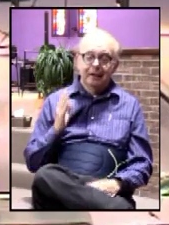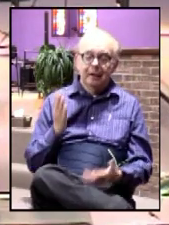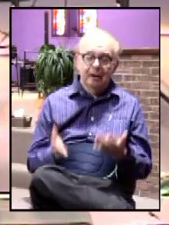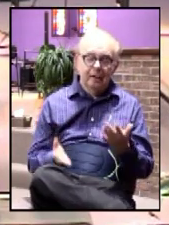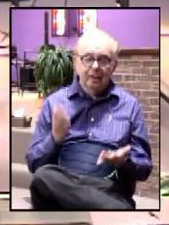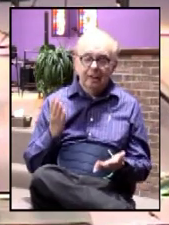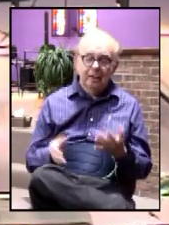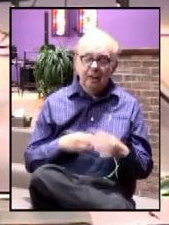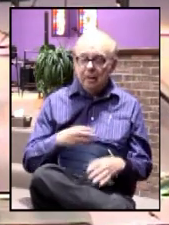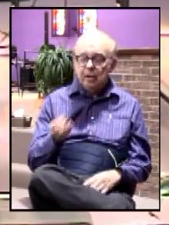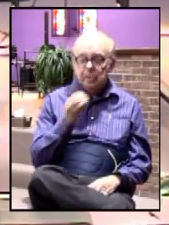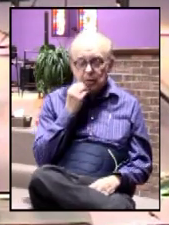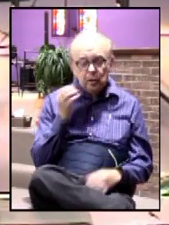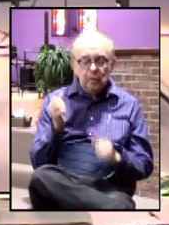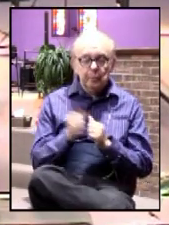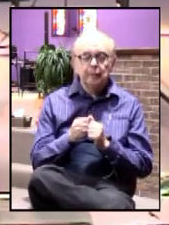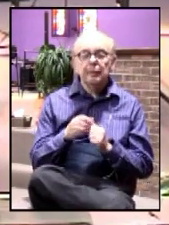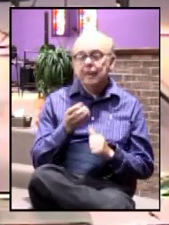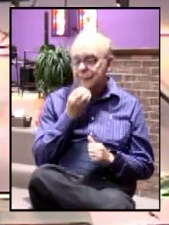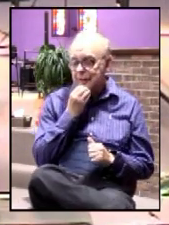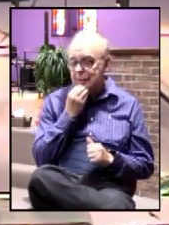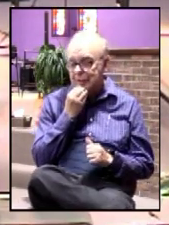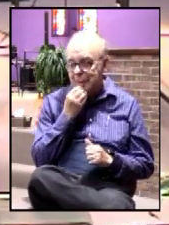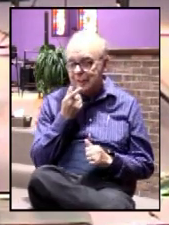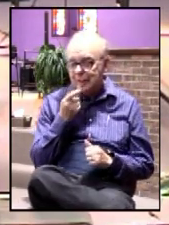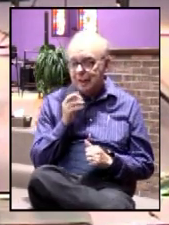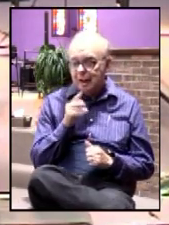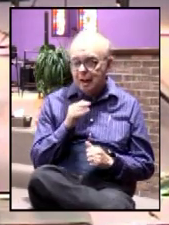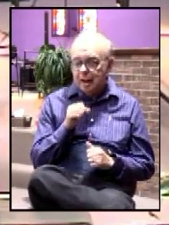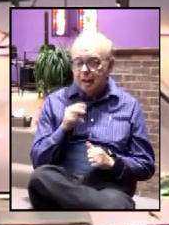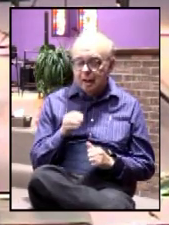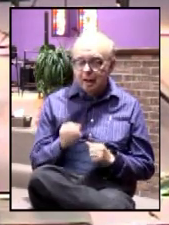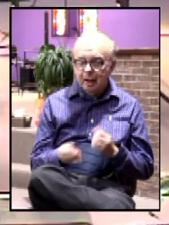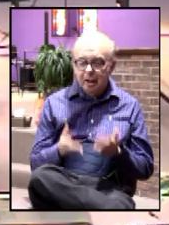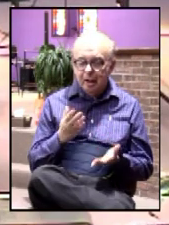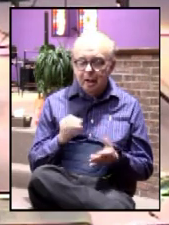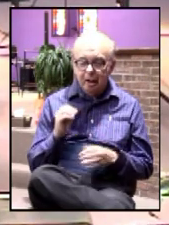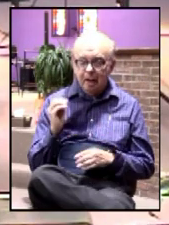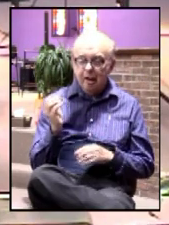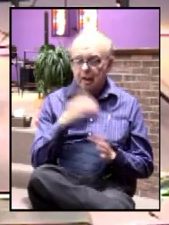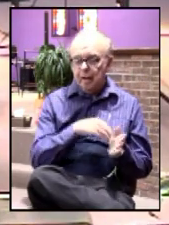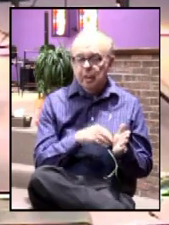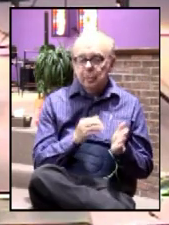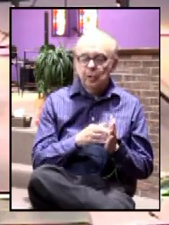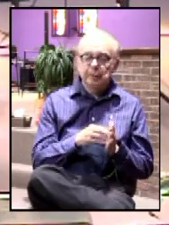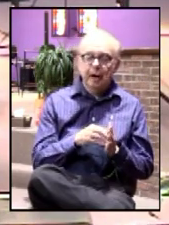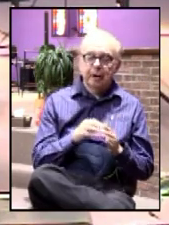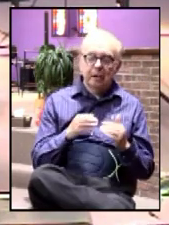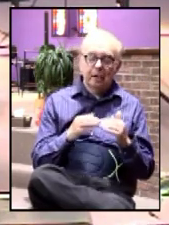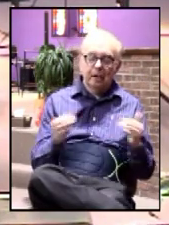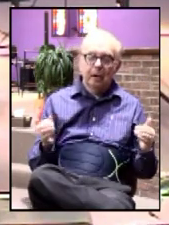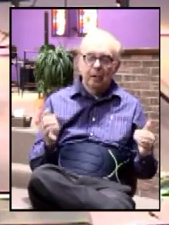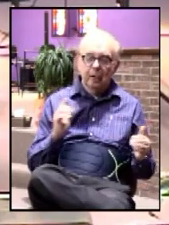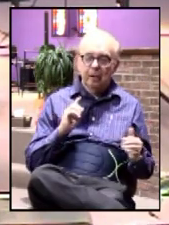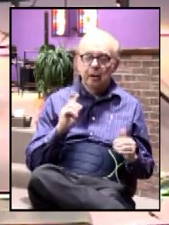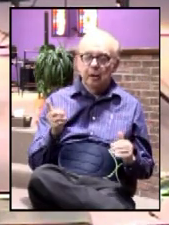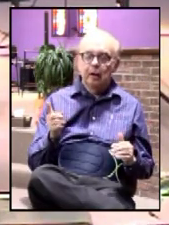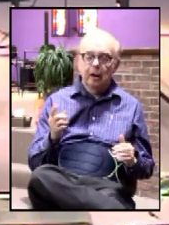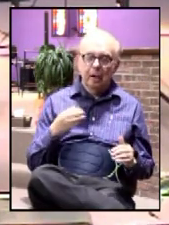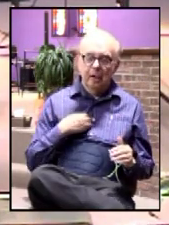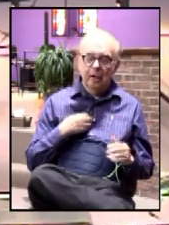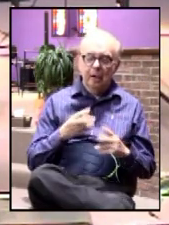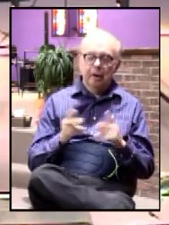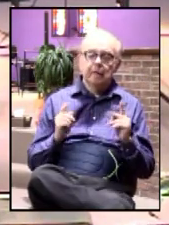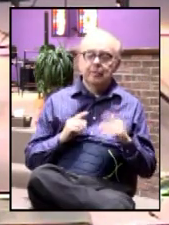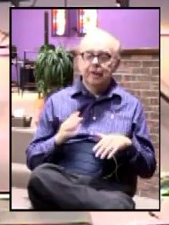but I'm probably not going to go home with my groceries. I think my groceries are probably going to go back on the shelf, and I'm going to